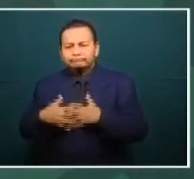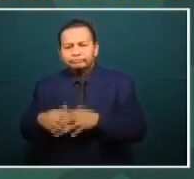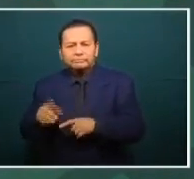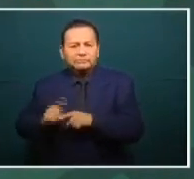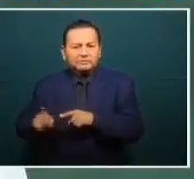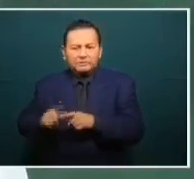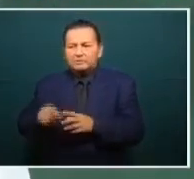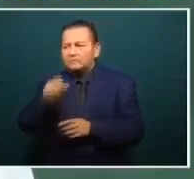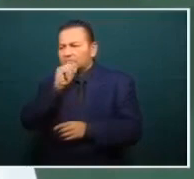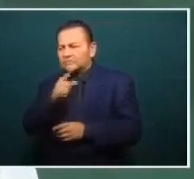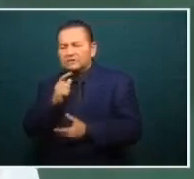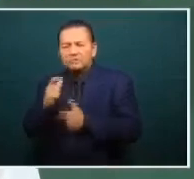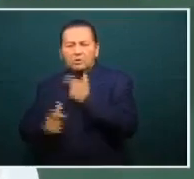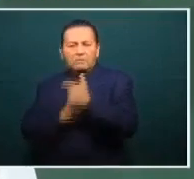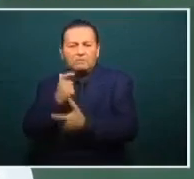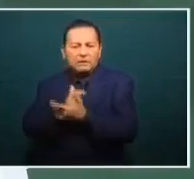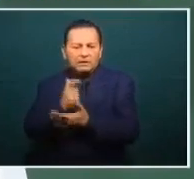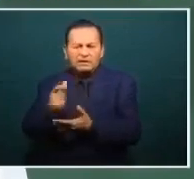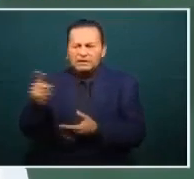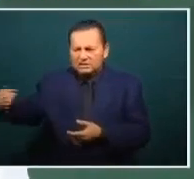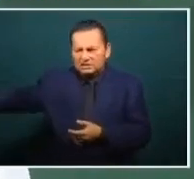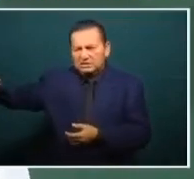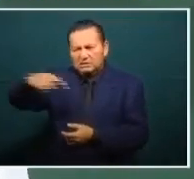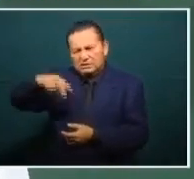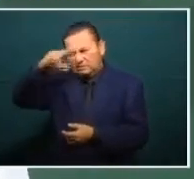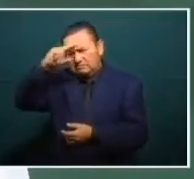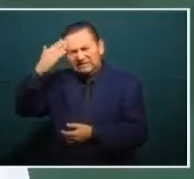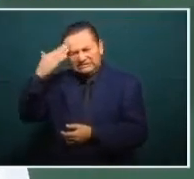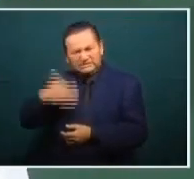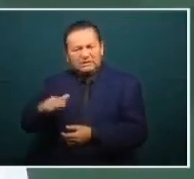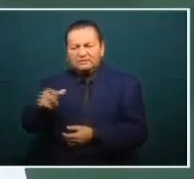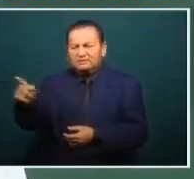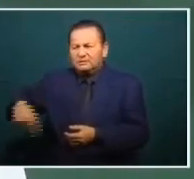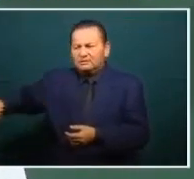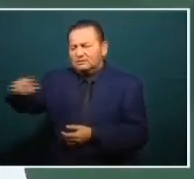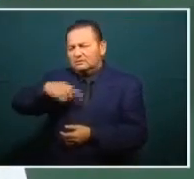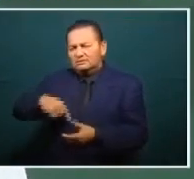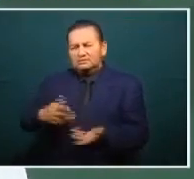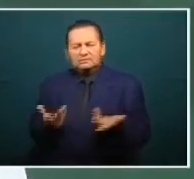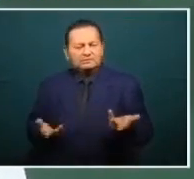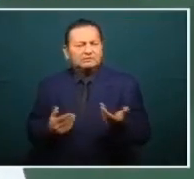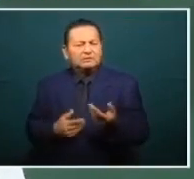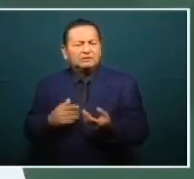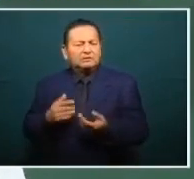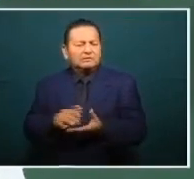And besides the investors, and